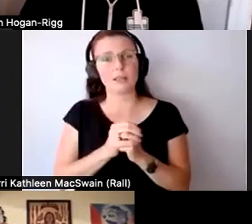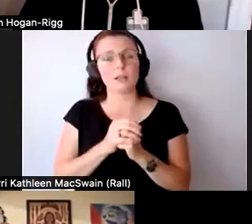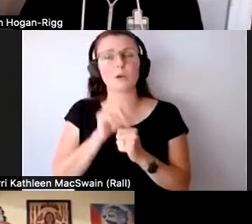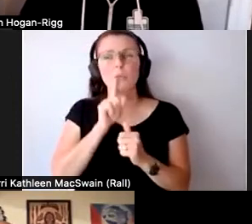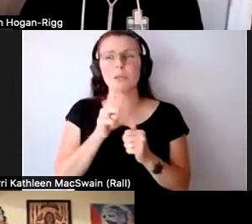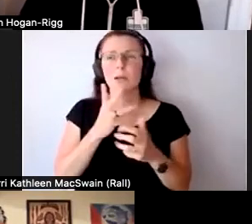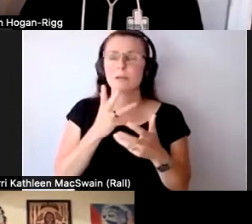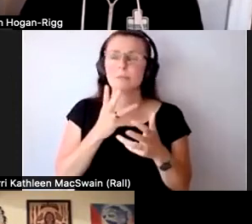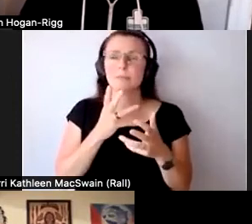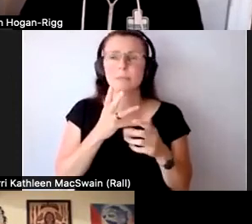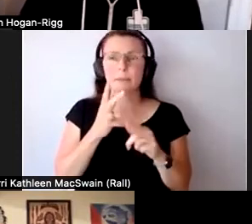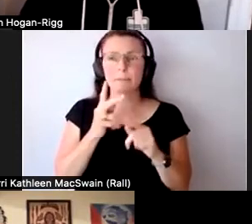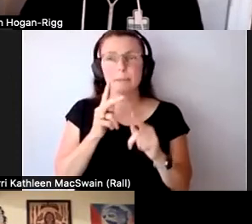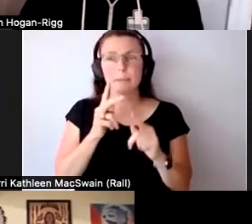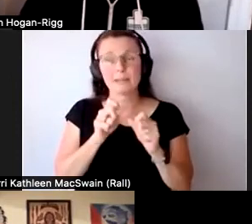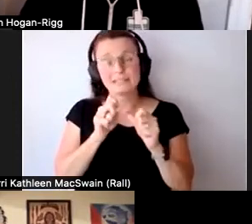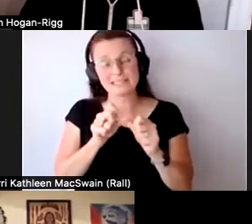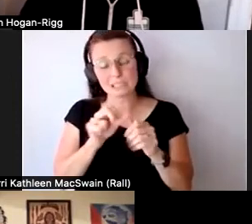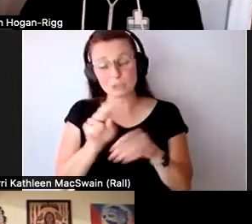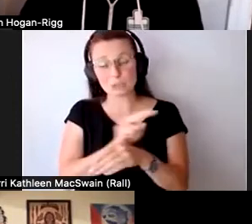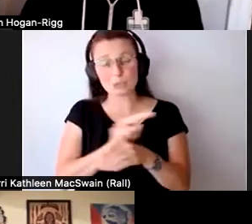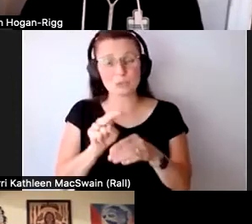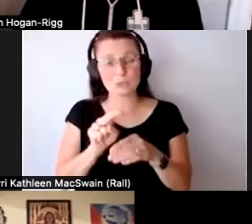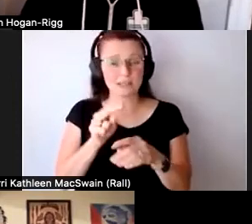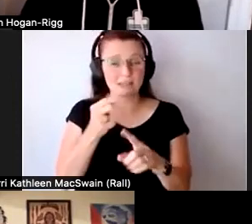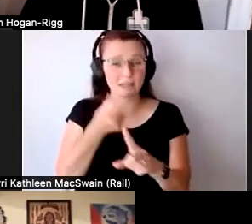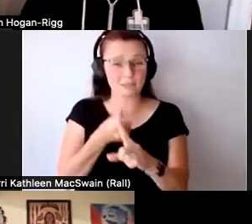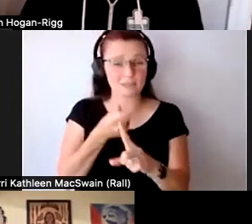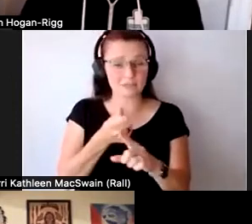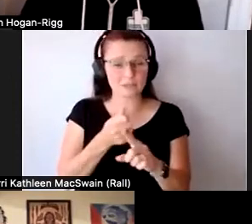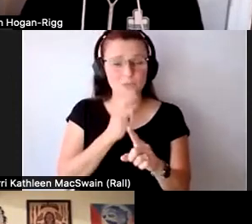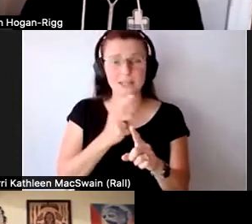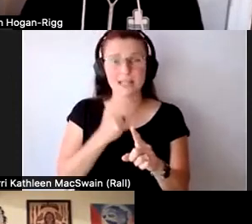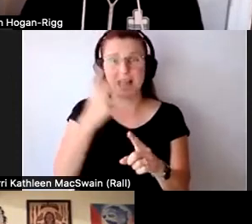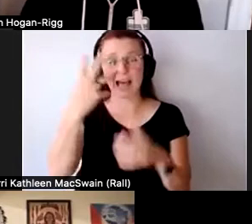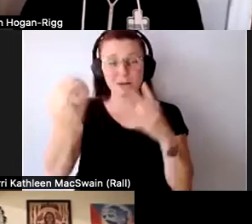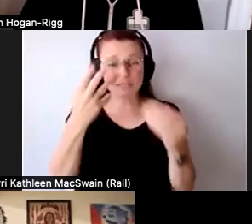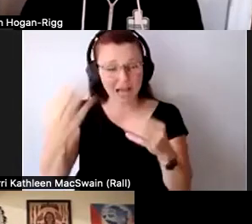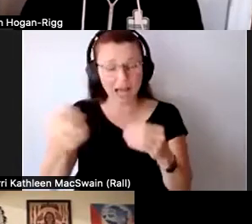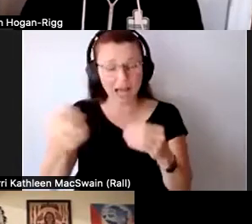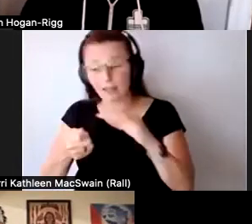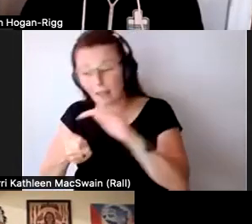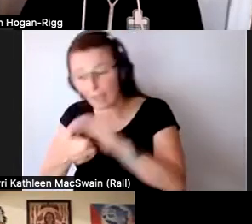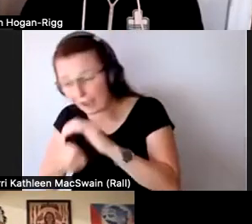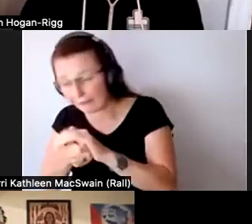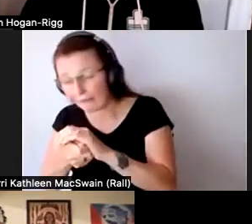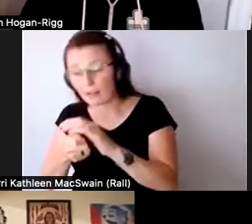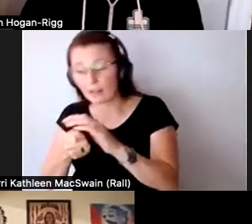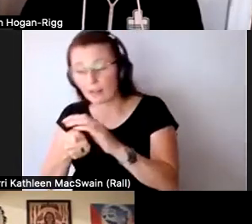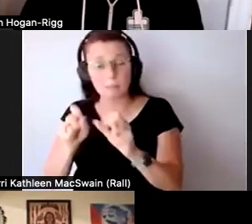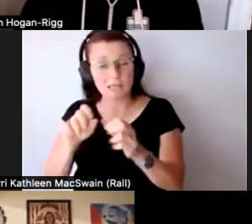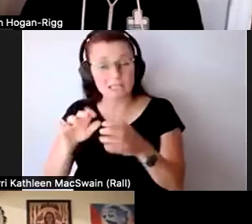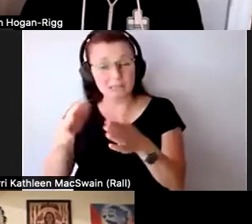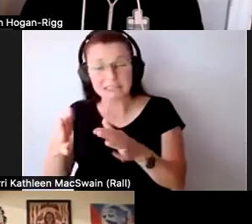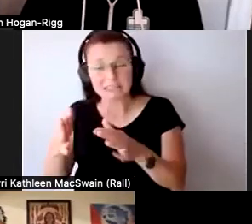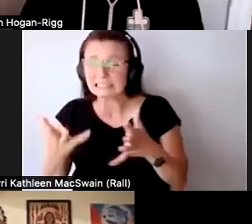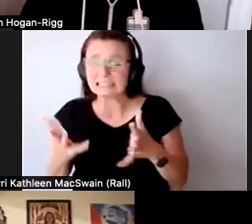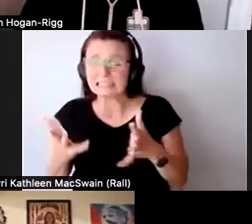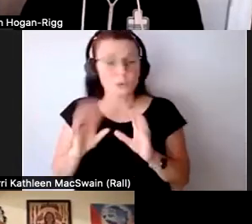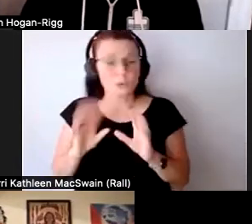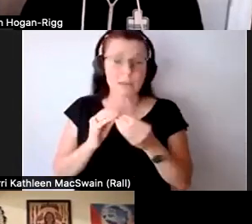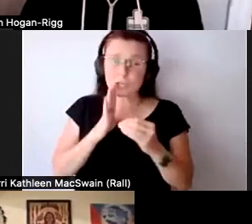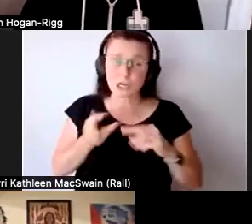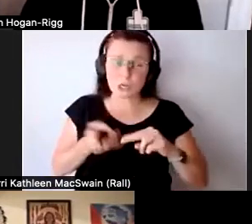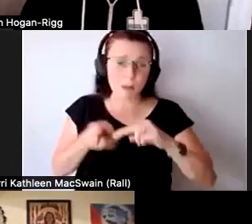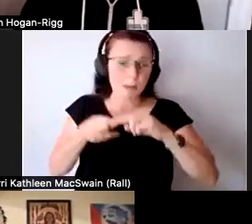own, outside hiding, that number is only going to increase. And so those relationships matter. Those relationships with the